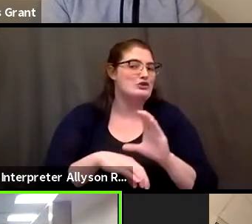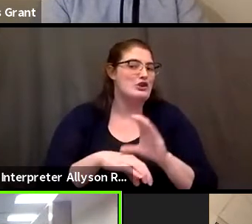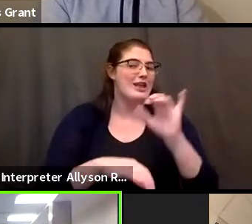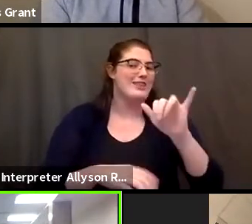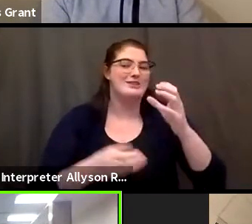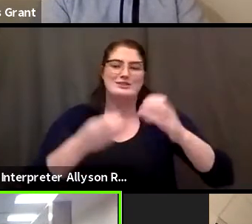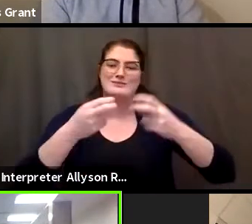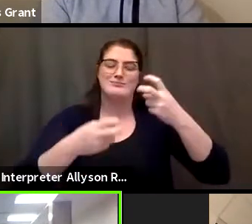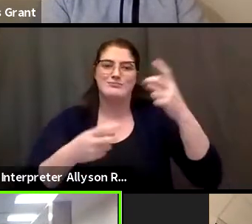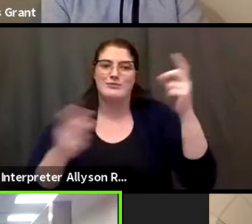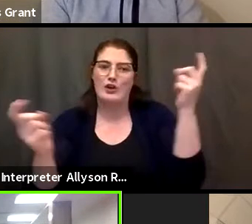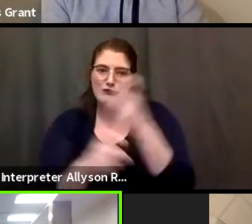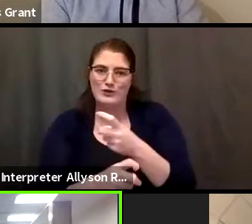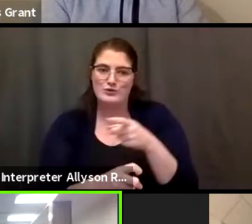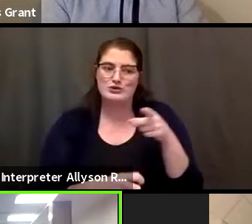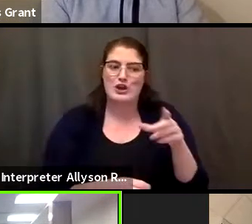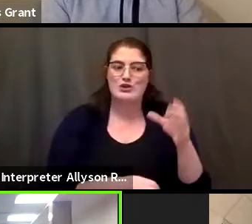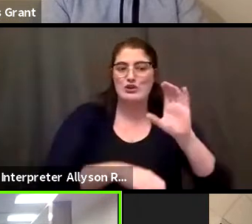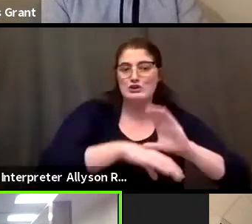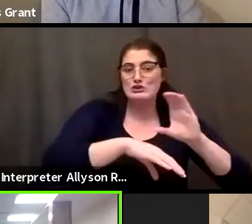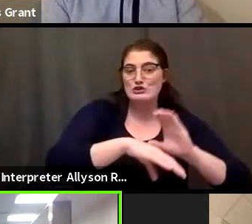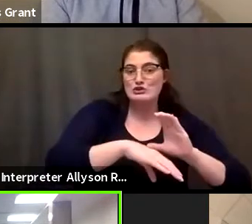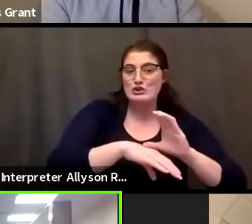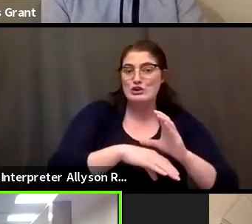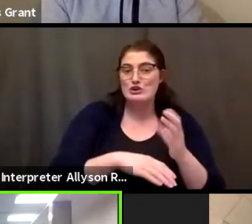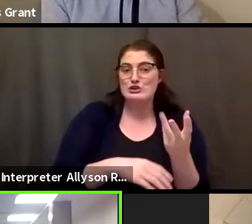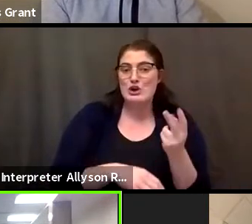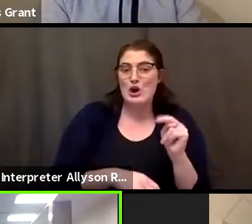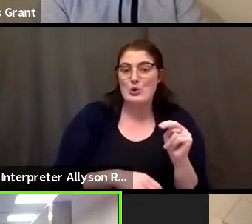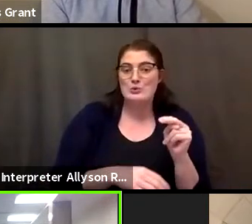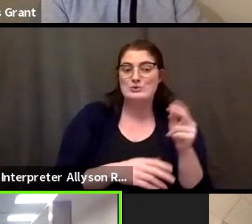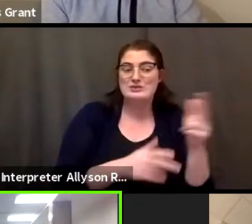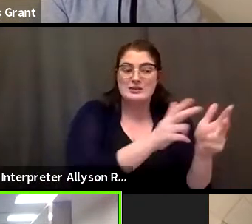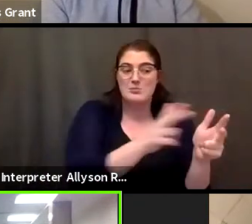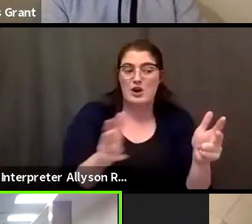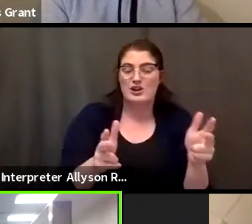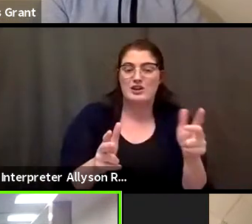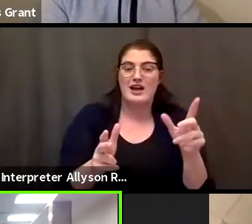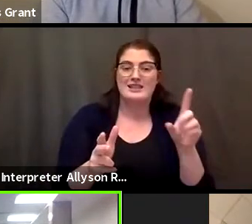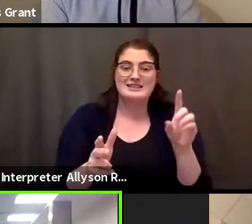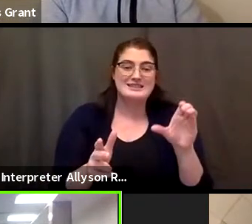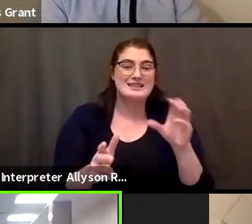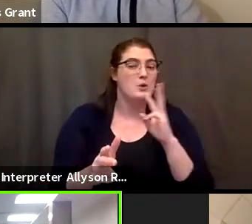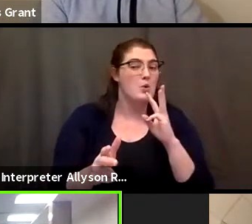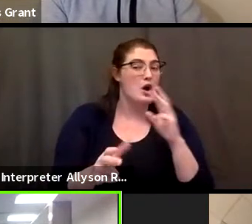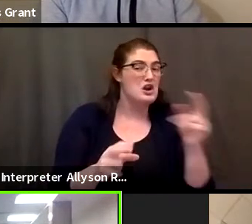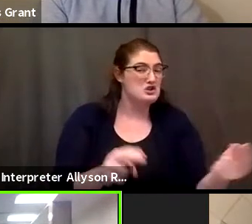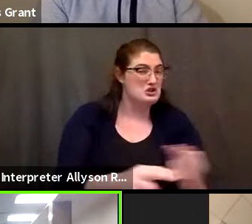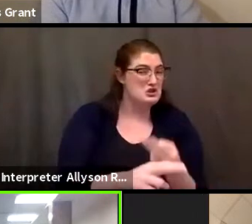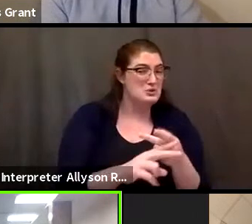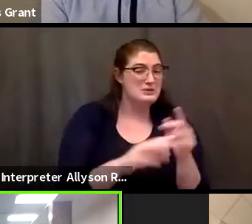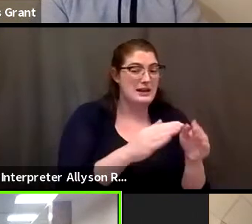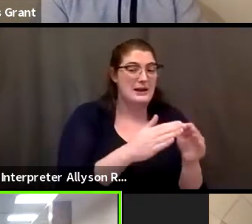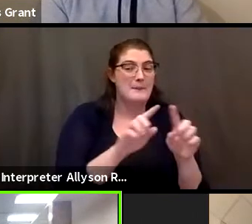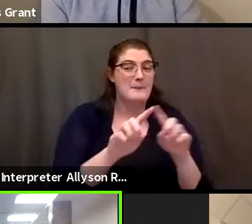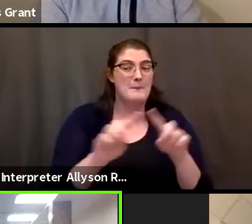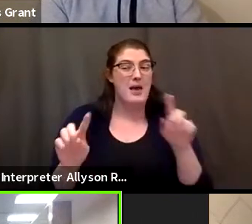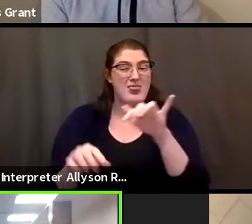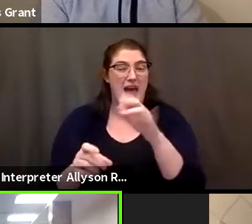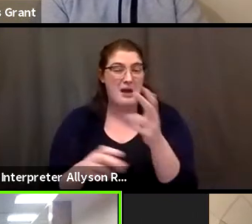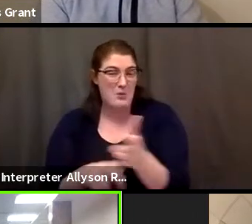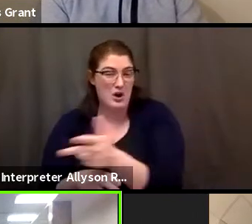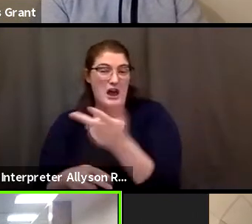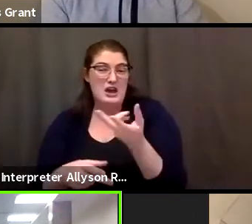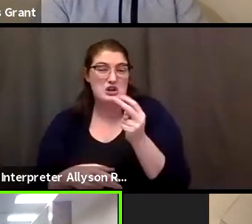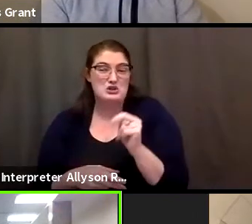the confusion. They kind of own that little parking lot that DC Water is using right now. But that's actually owned by DC Housing Authority. And I'm